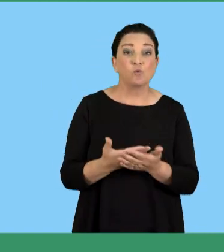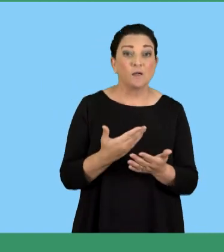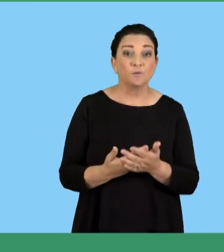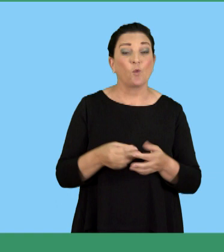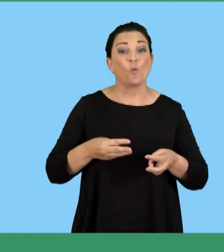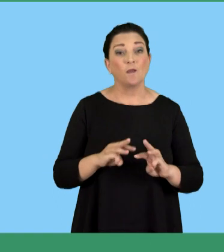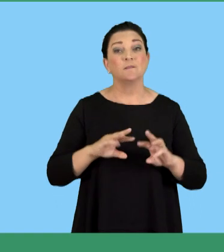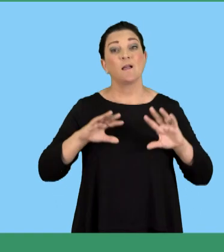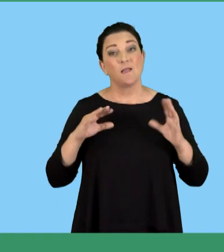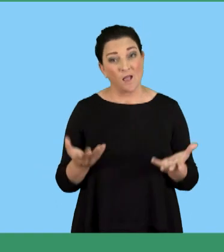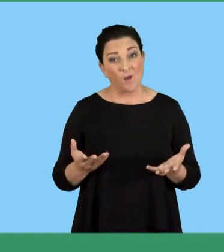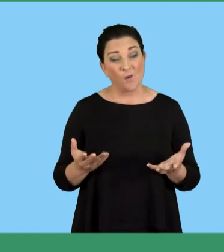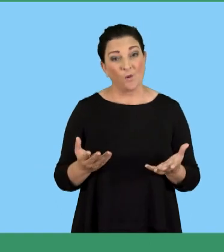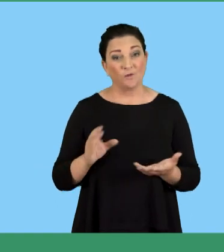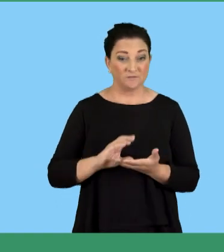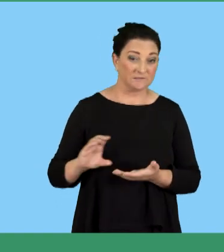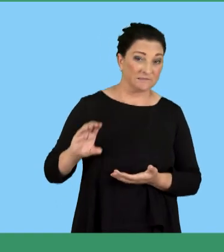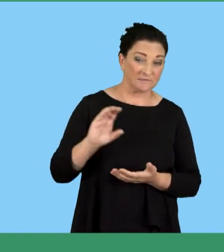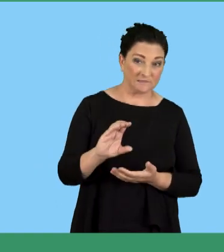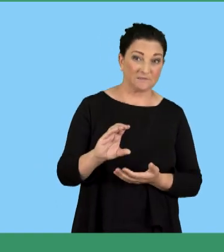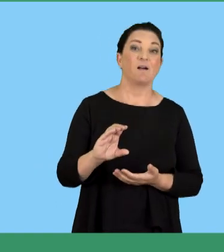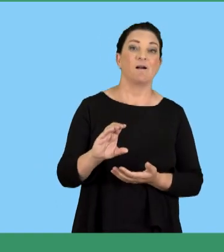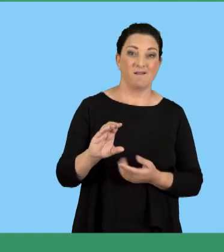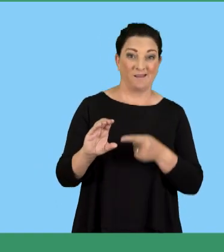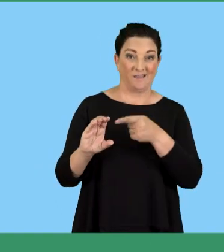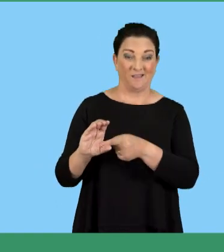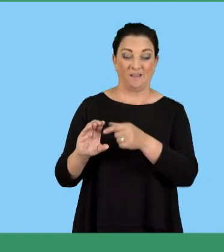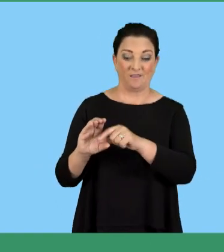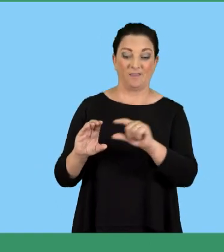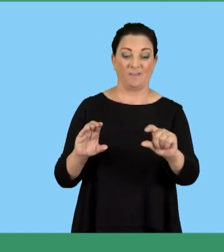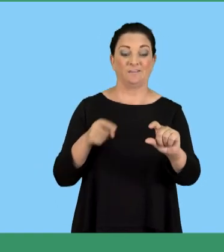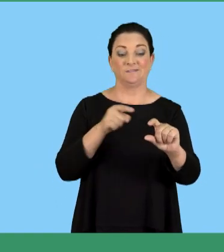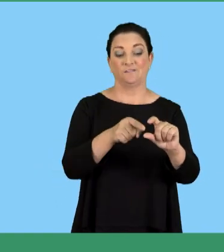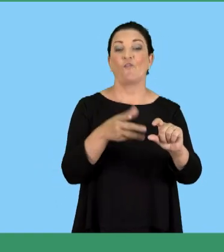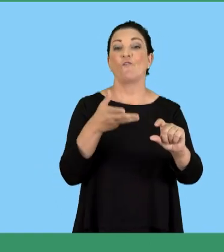practical ways to say, how did they invest? They